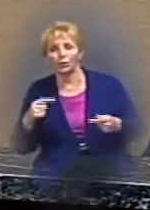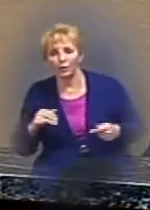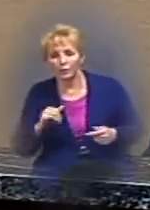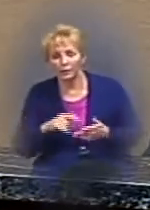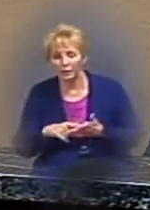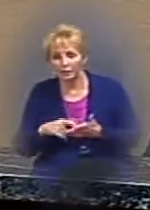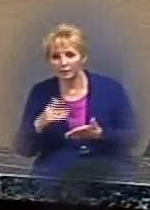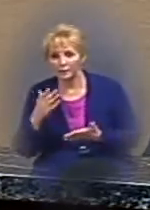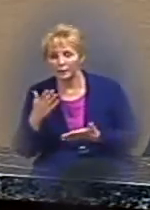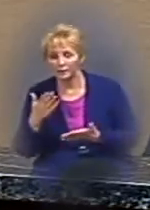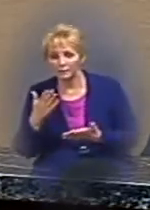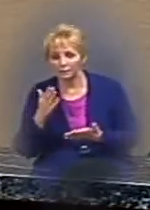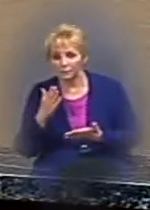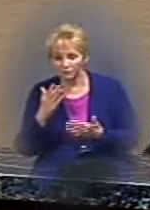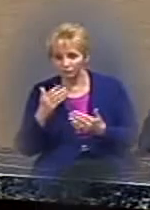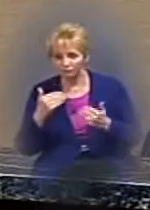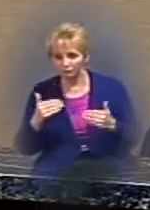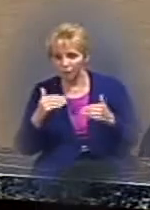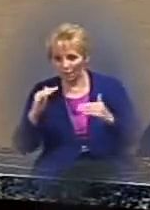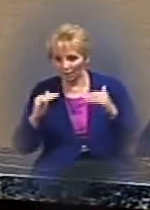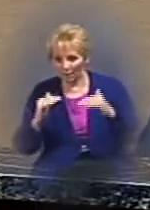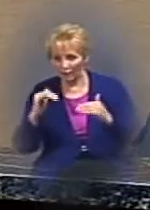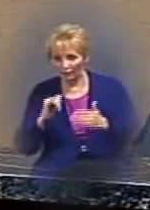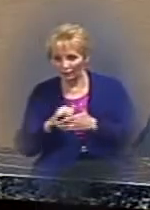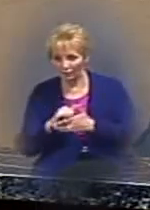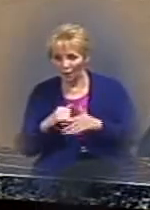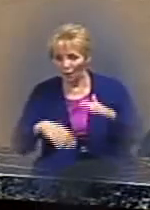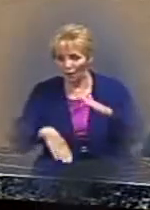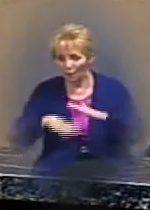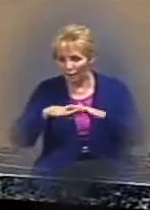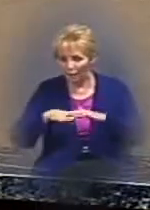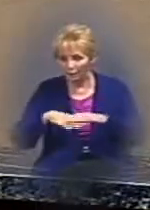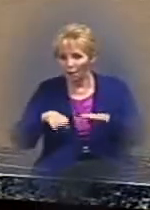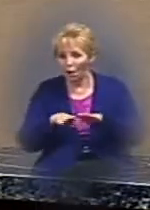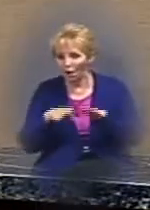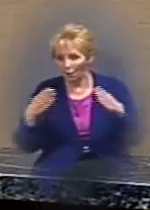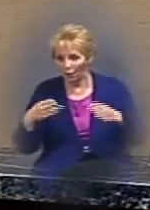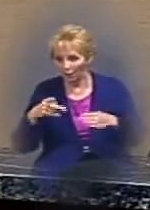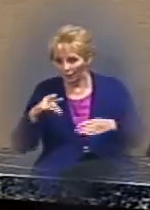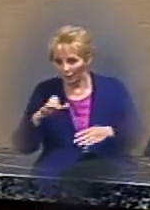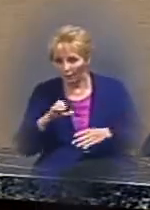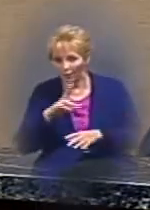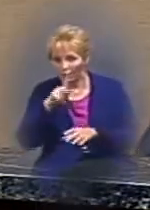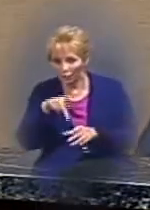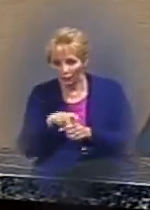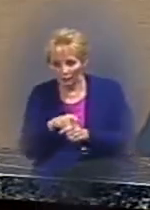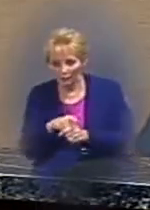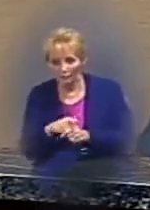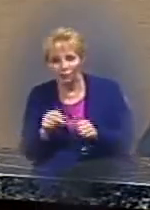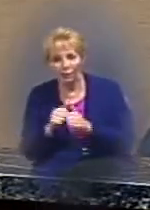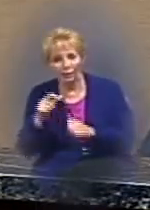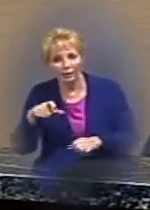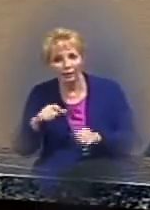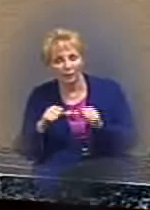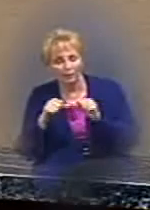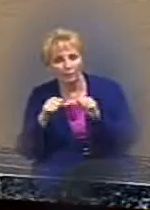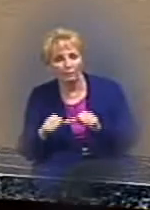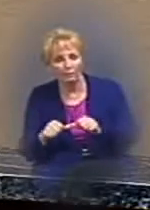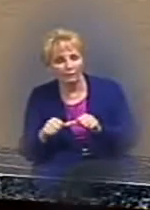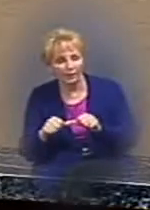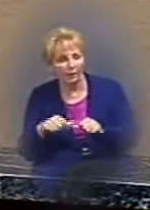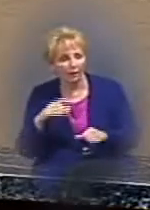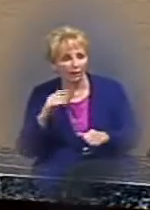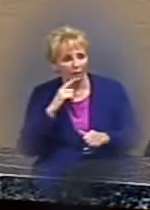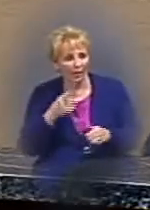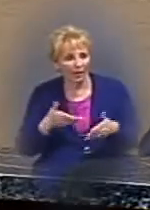seeks to balance the importance of providing maximum open public participation with the need to maintain decorum